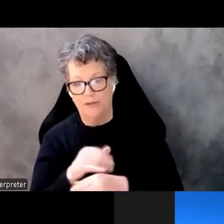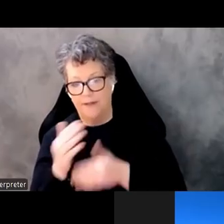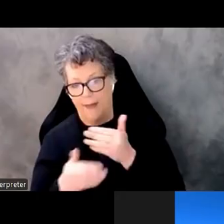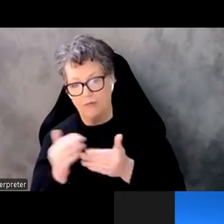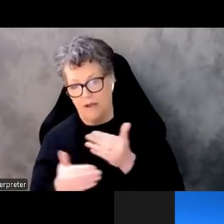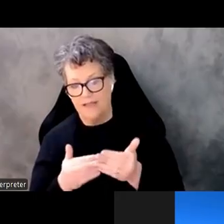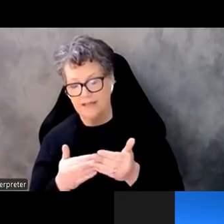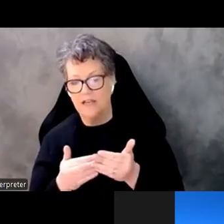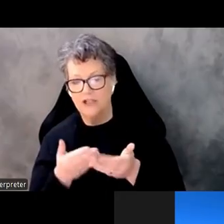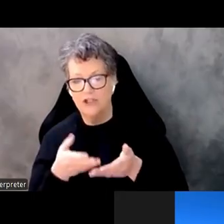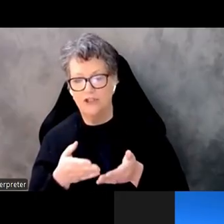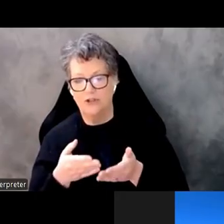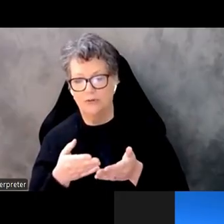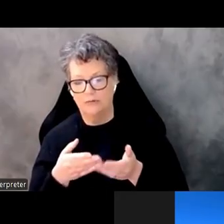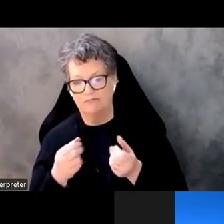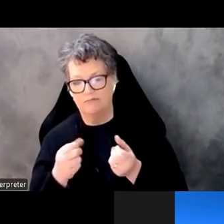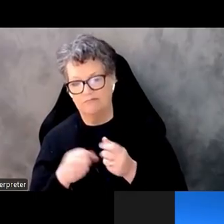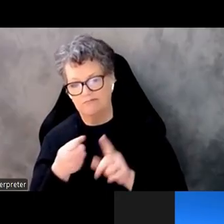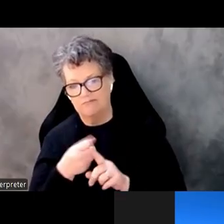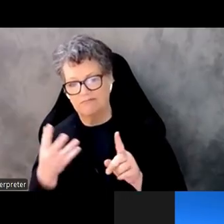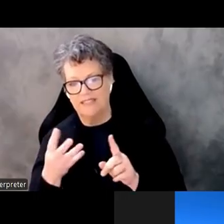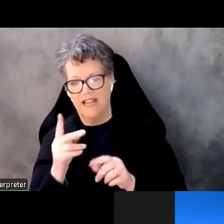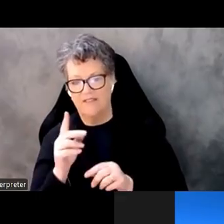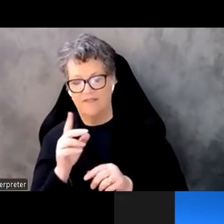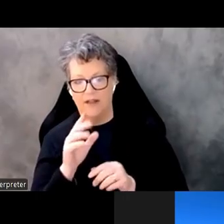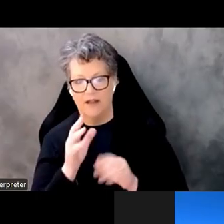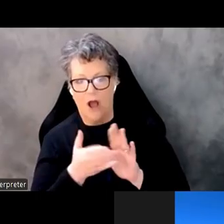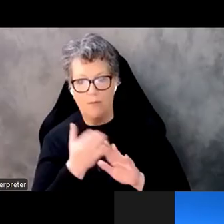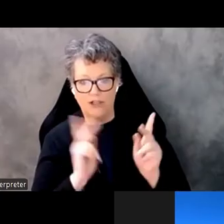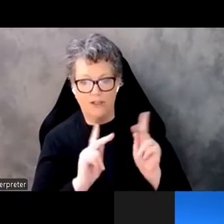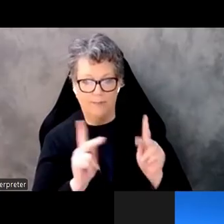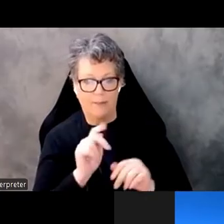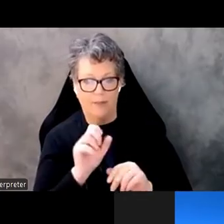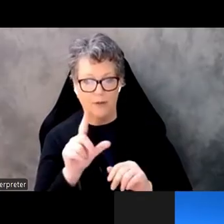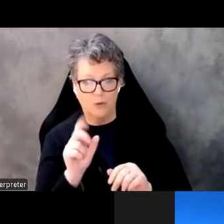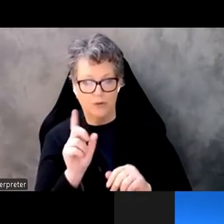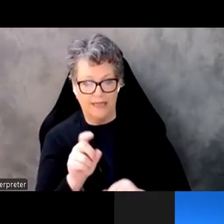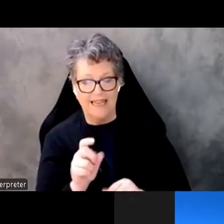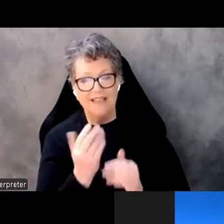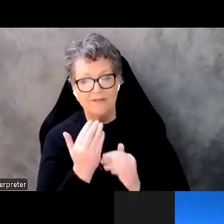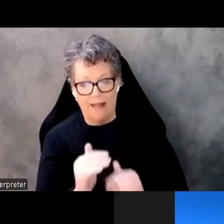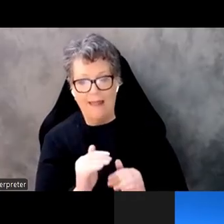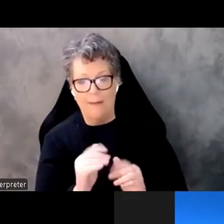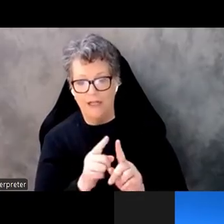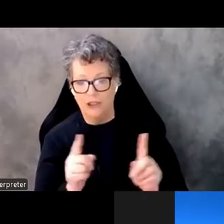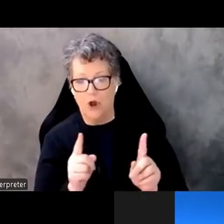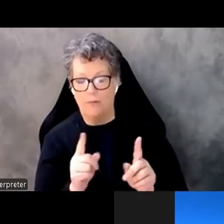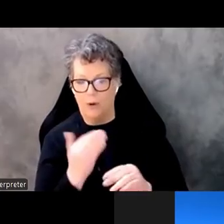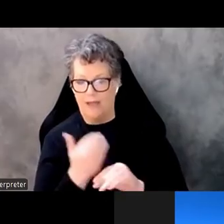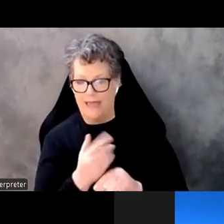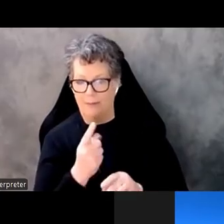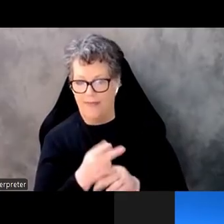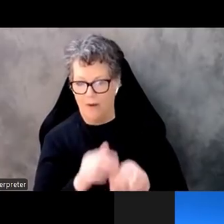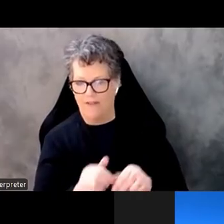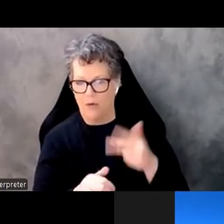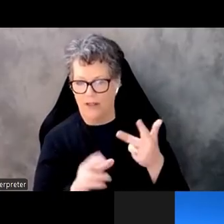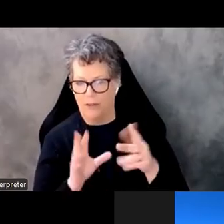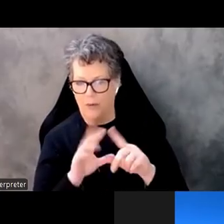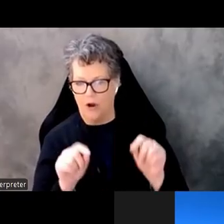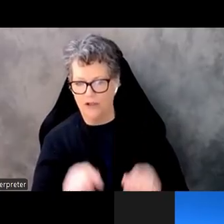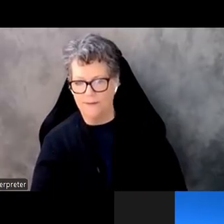just to elaborate that and to give them the tools that they need. But again, it's a very limited scope, and we want to keep it that way for the time